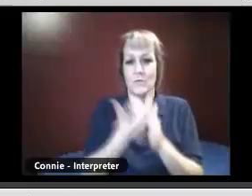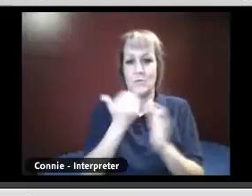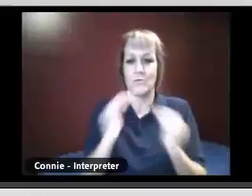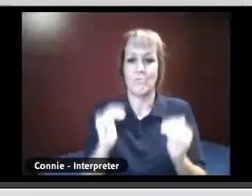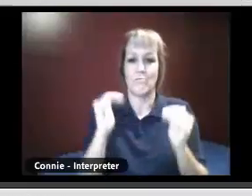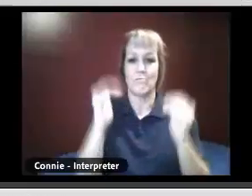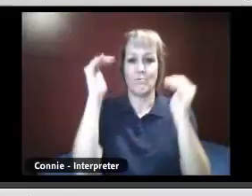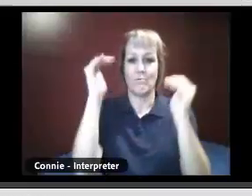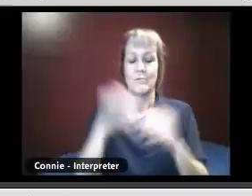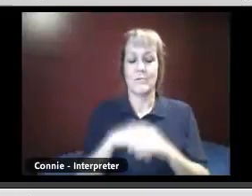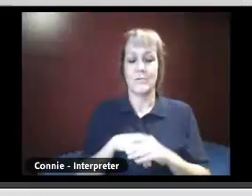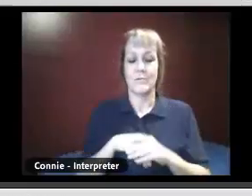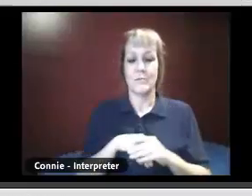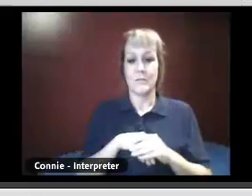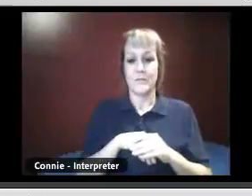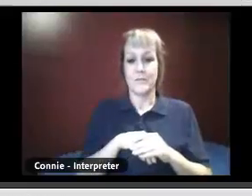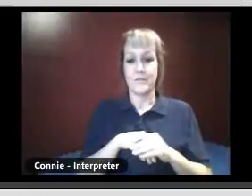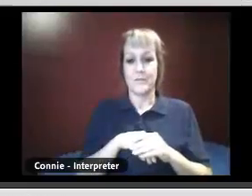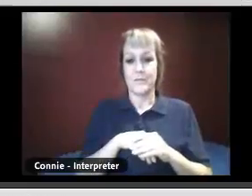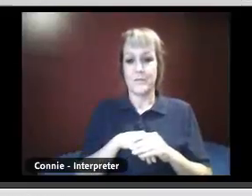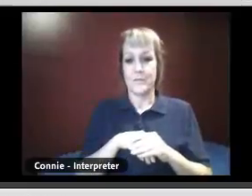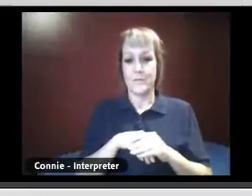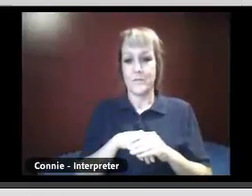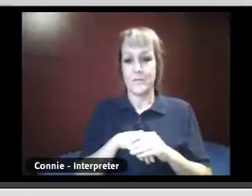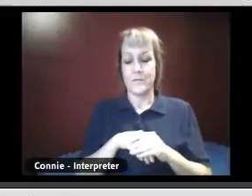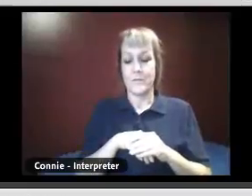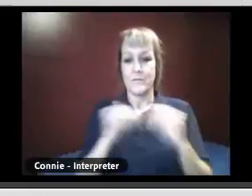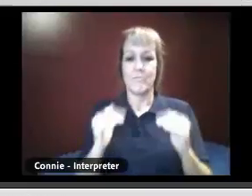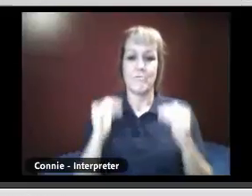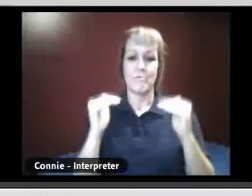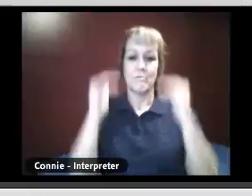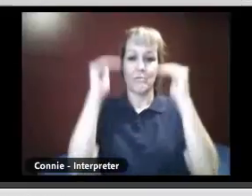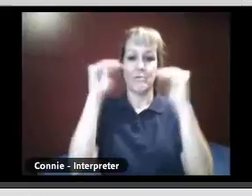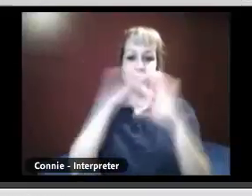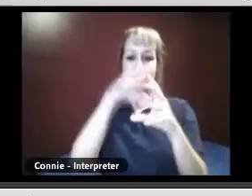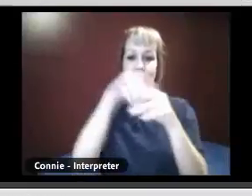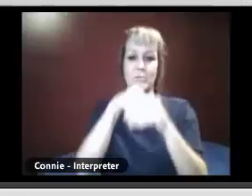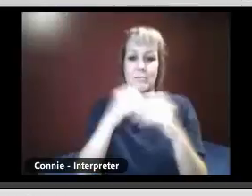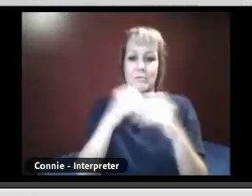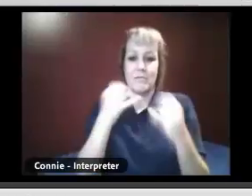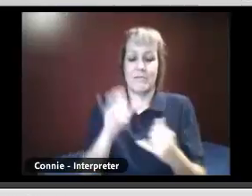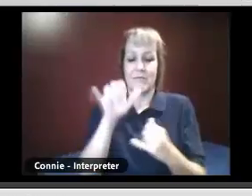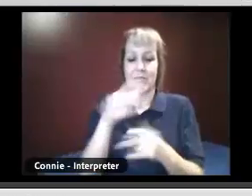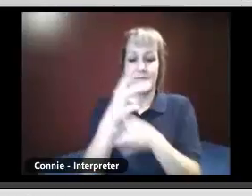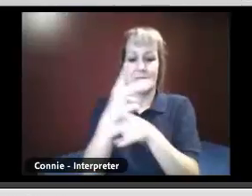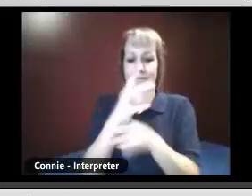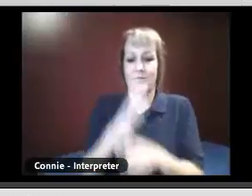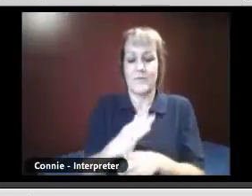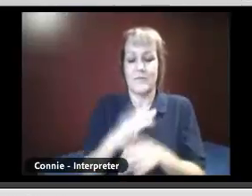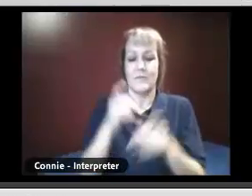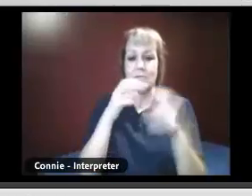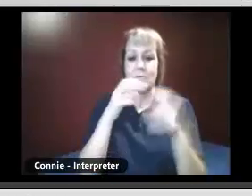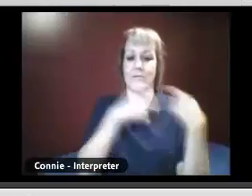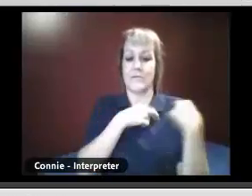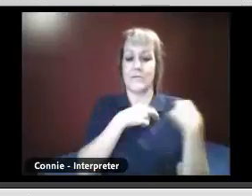within into a group, and they now have responsibility over a group where they were once a colleague,